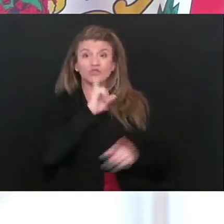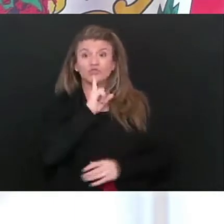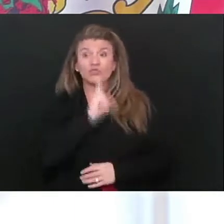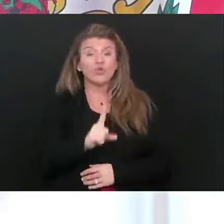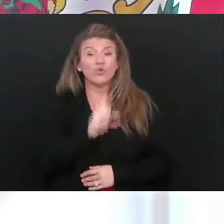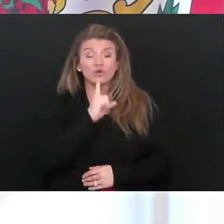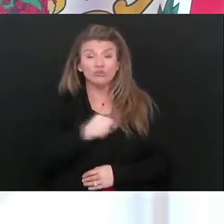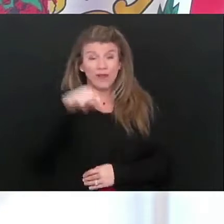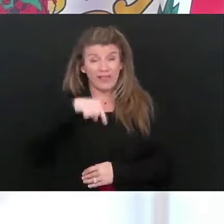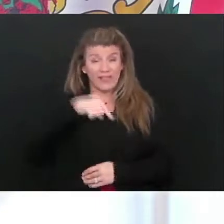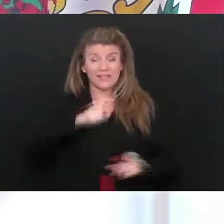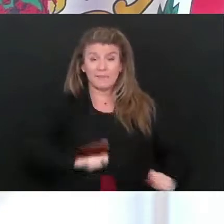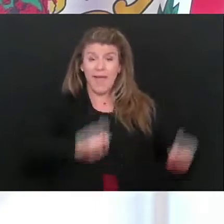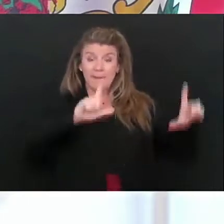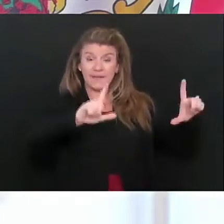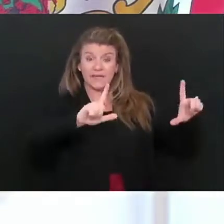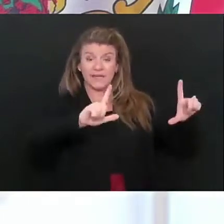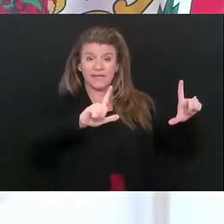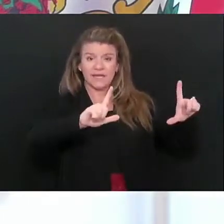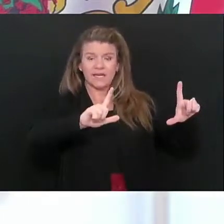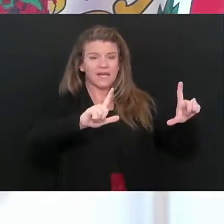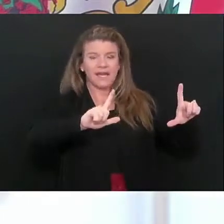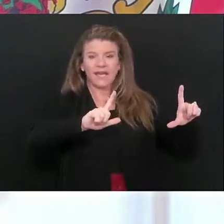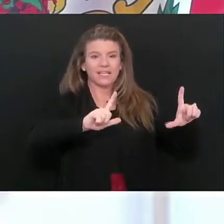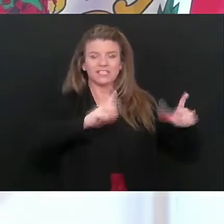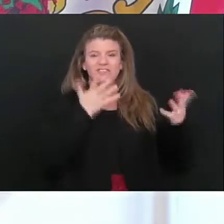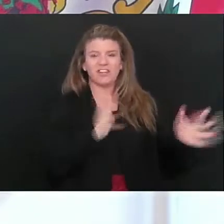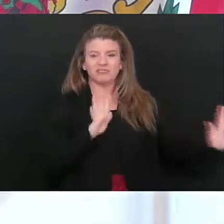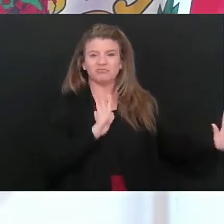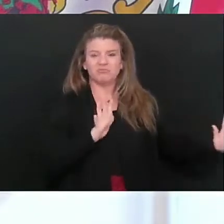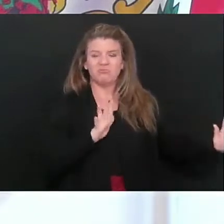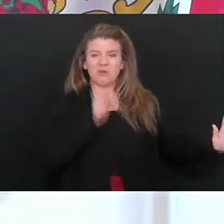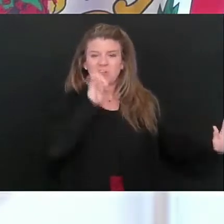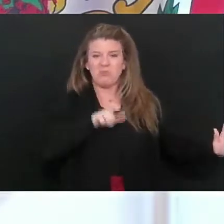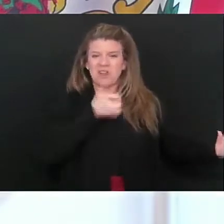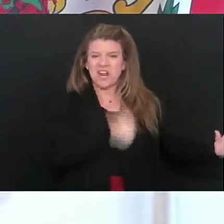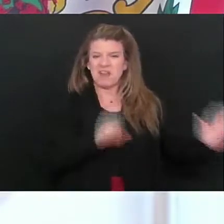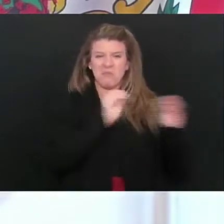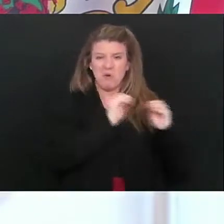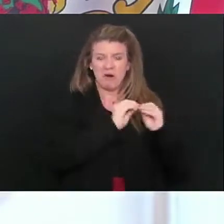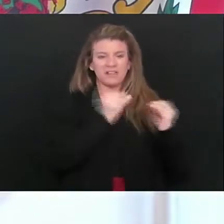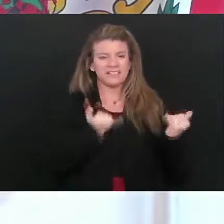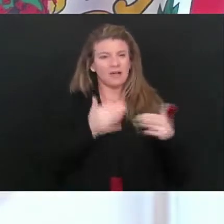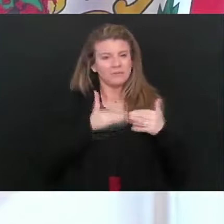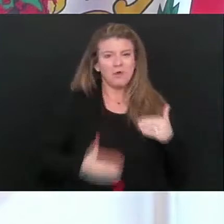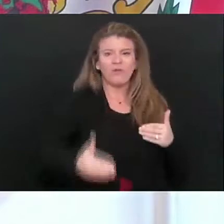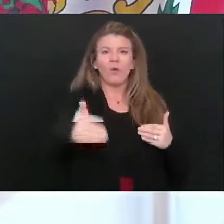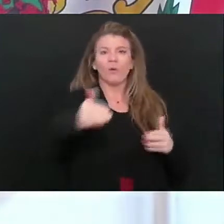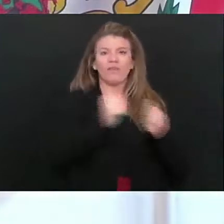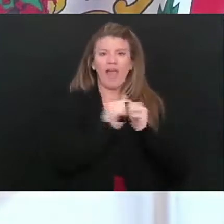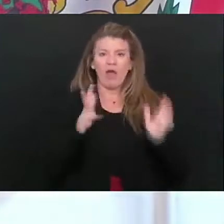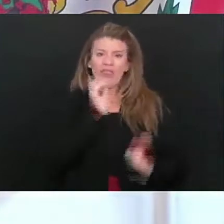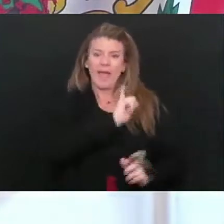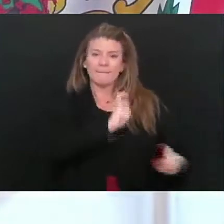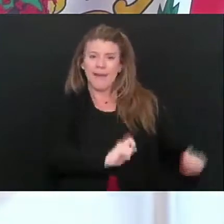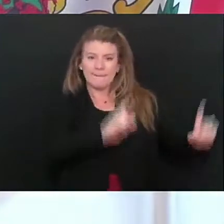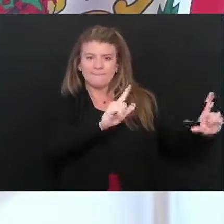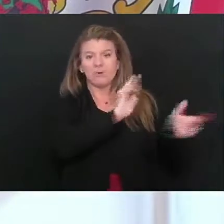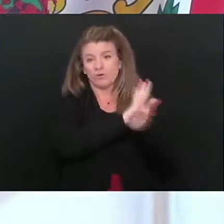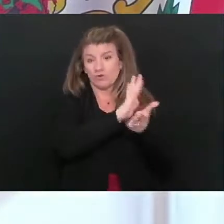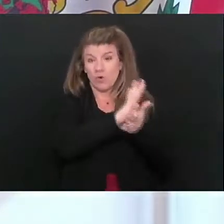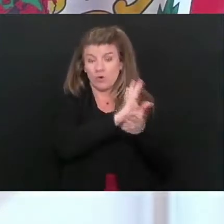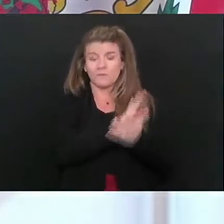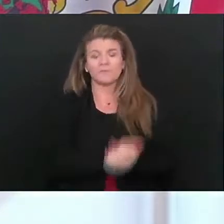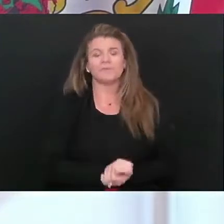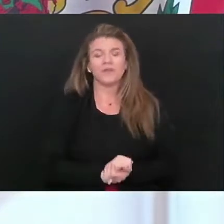this map has outlived its time now, and we need to move forward and everything. So all